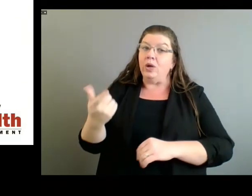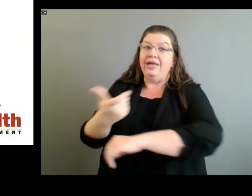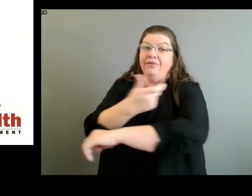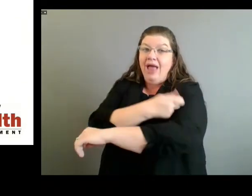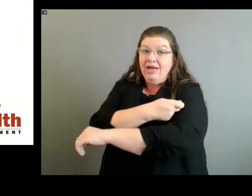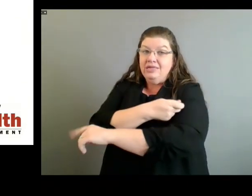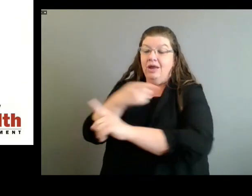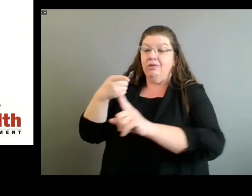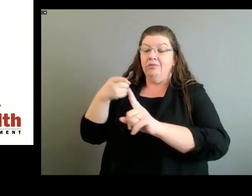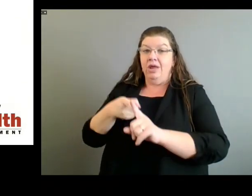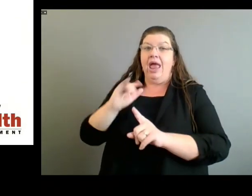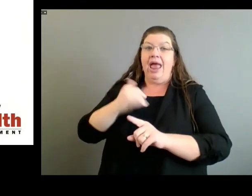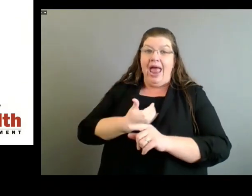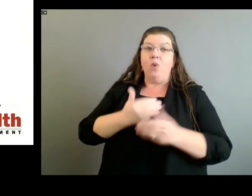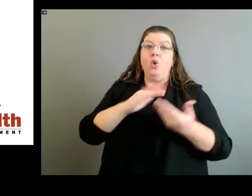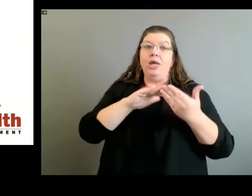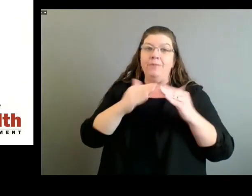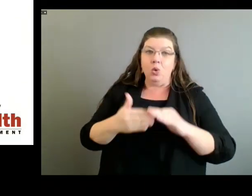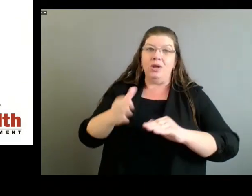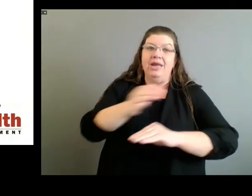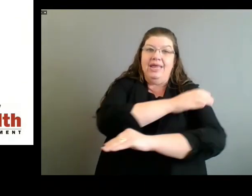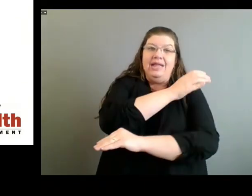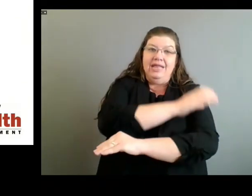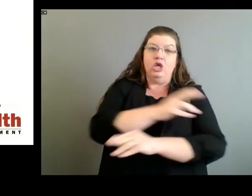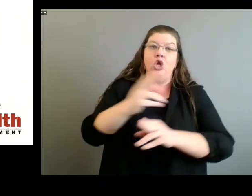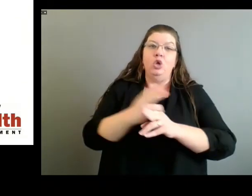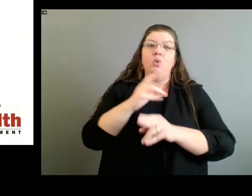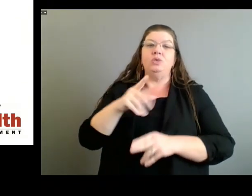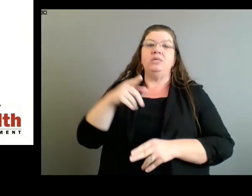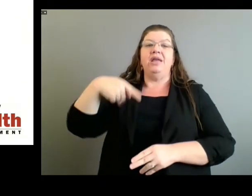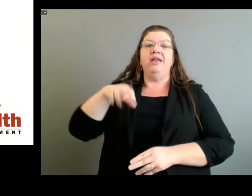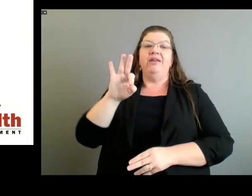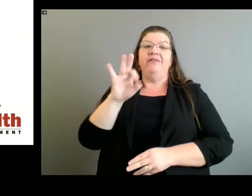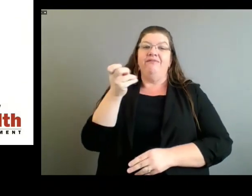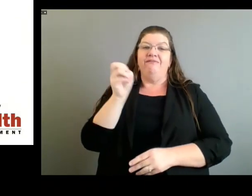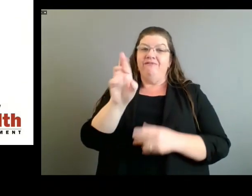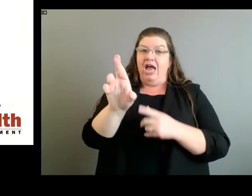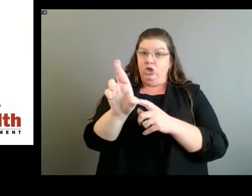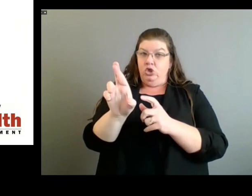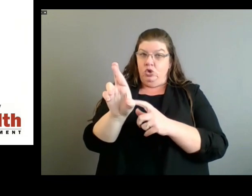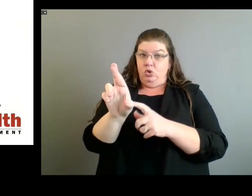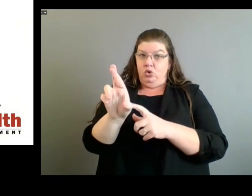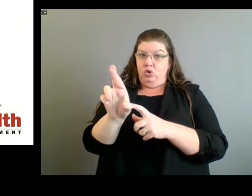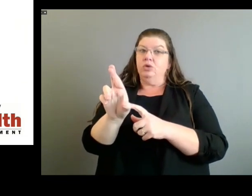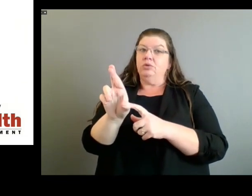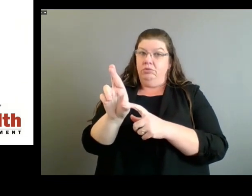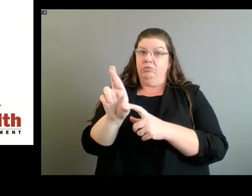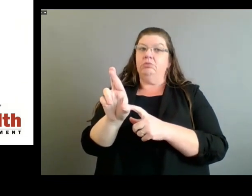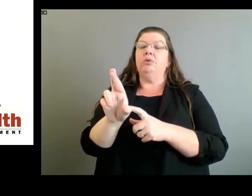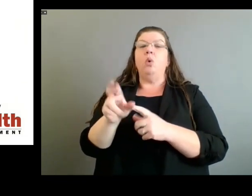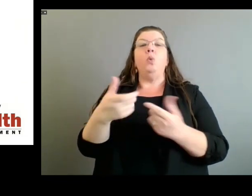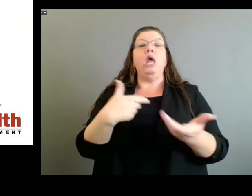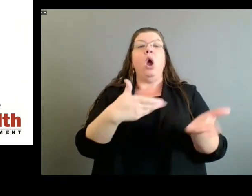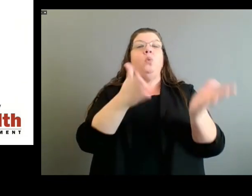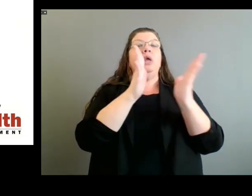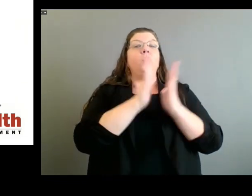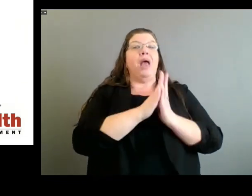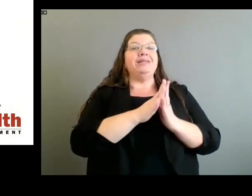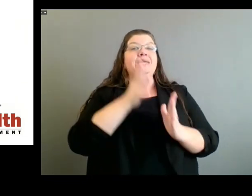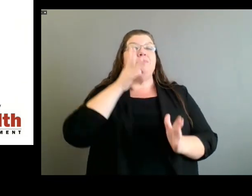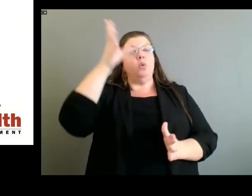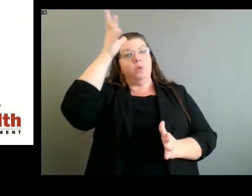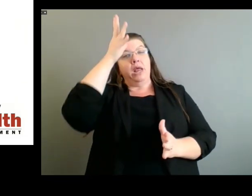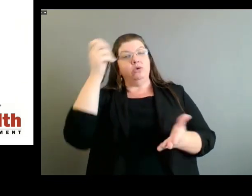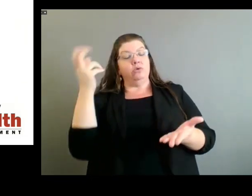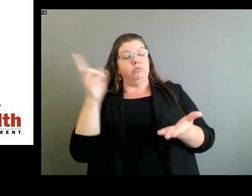vaccinated at our community clinics using Pfizer. We are requesting parental consent, meaning